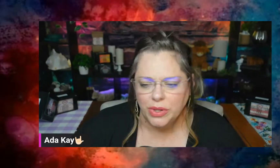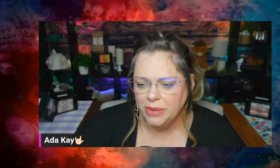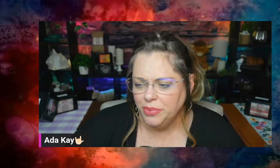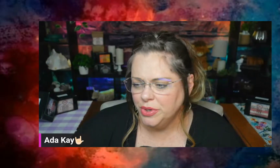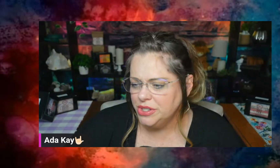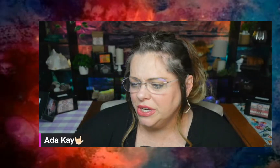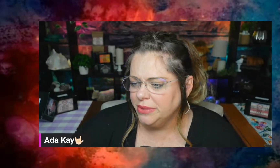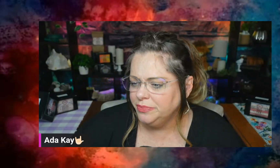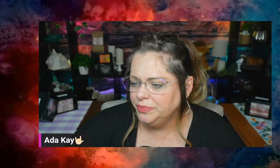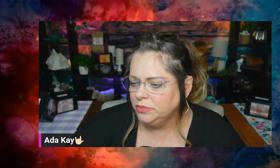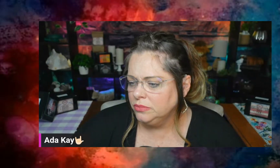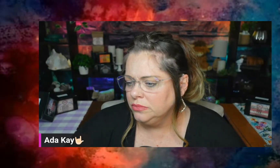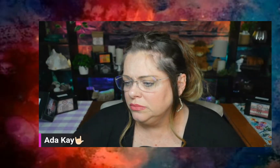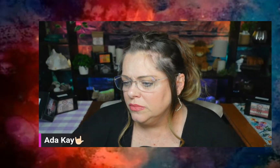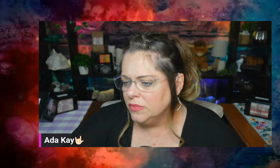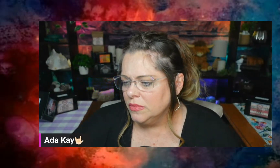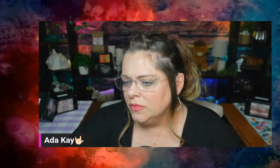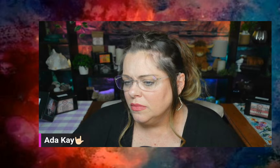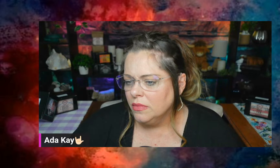What would that put us at?